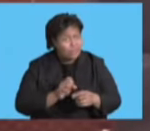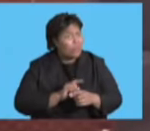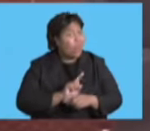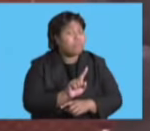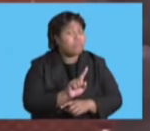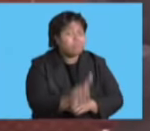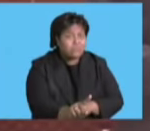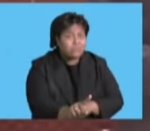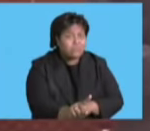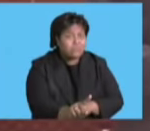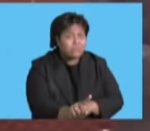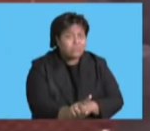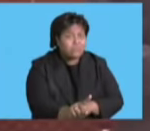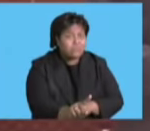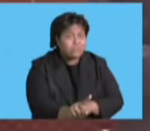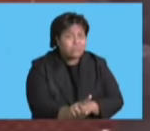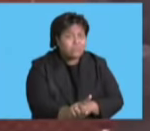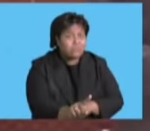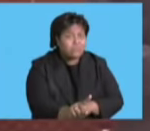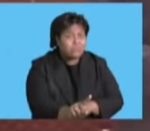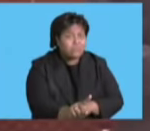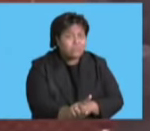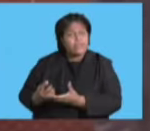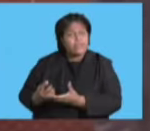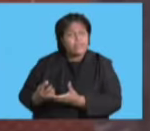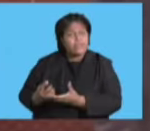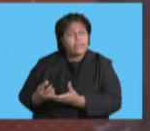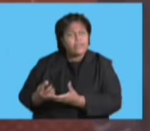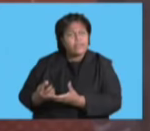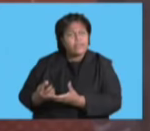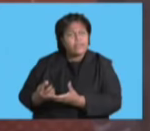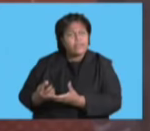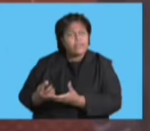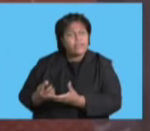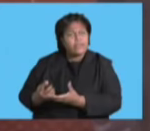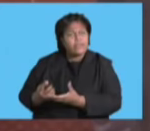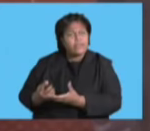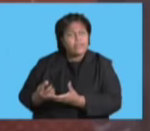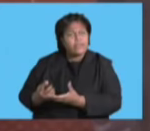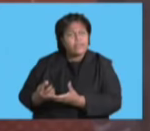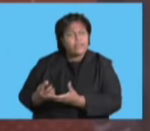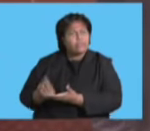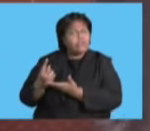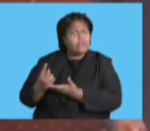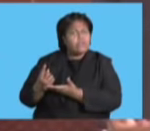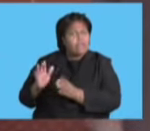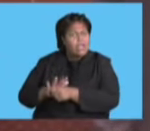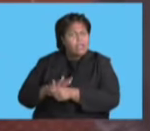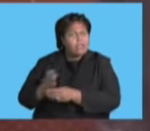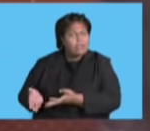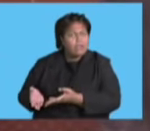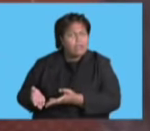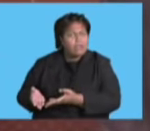police process until days ago? Why were the interventions of 9th August as well as our letter dated that evening construed as